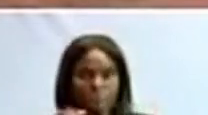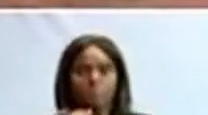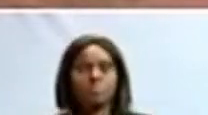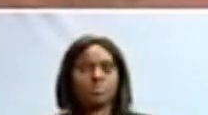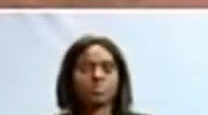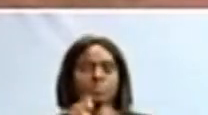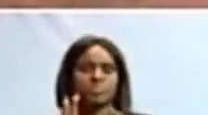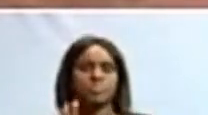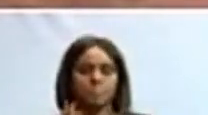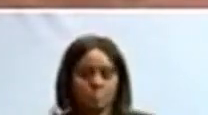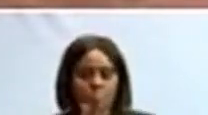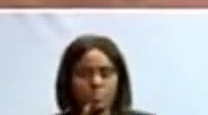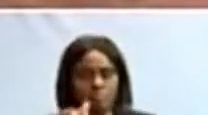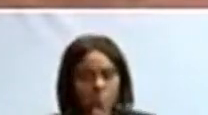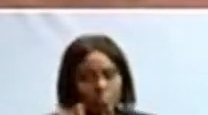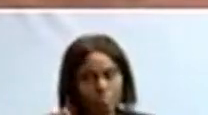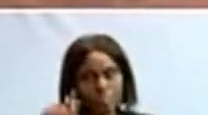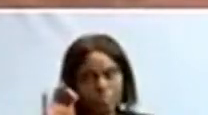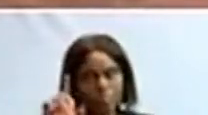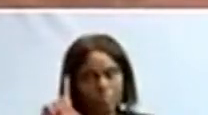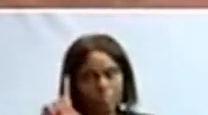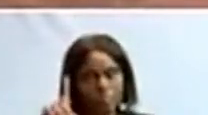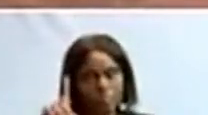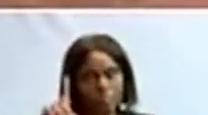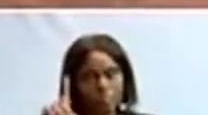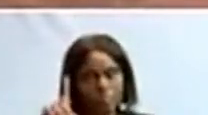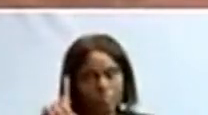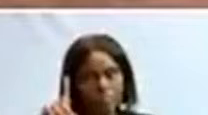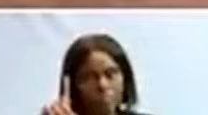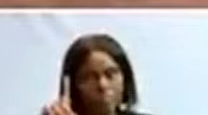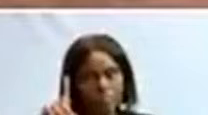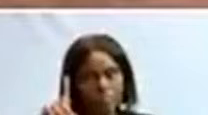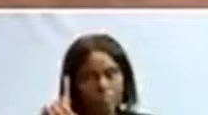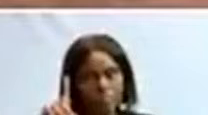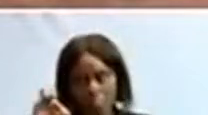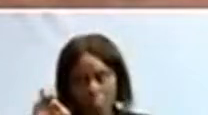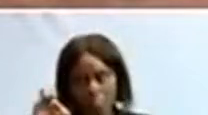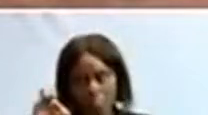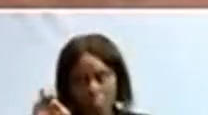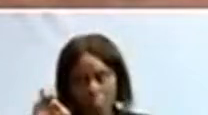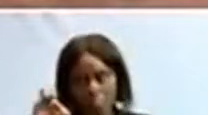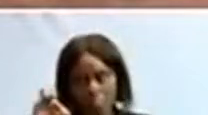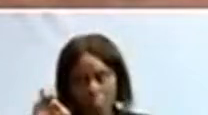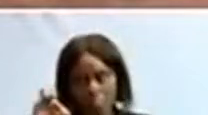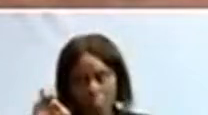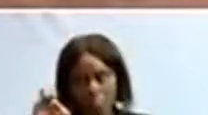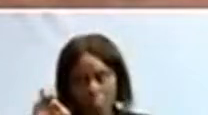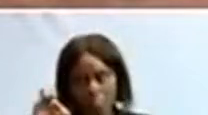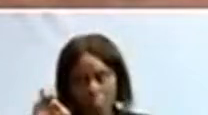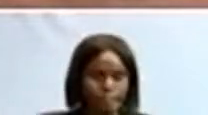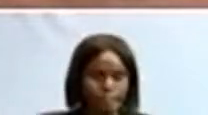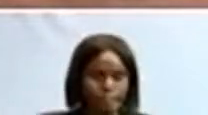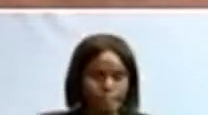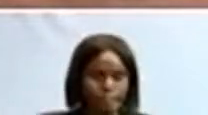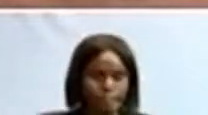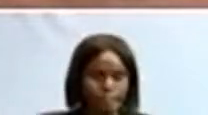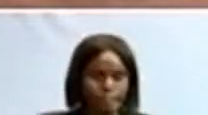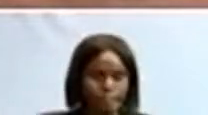employee, that is CDFC members, WDC members, procurement committee